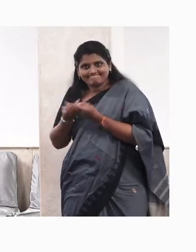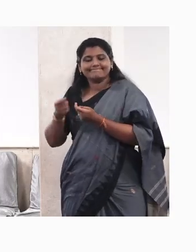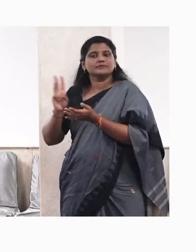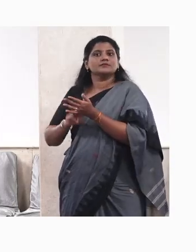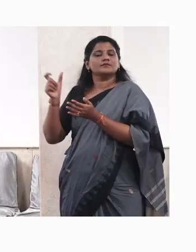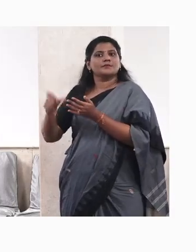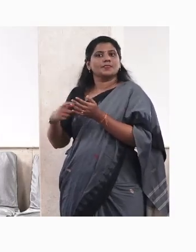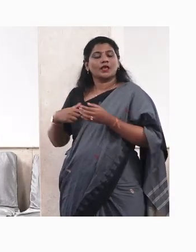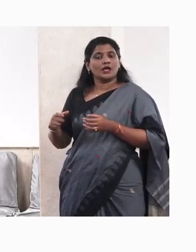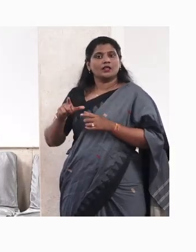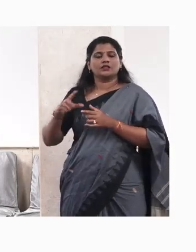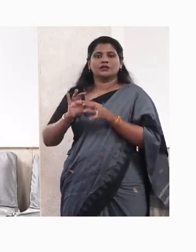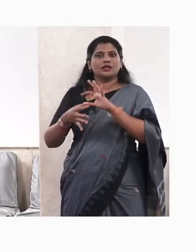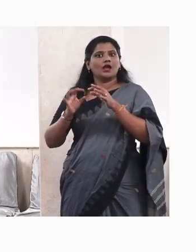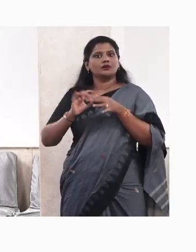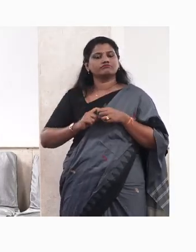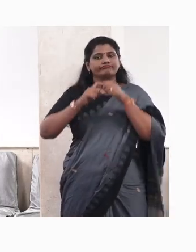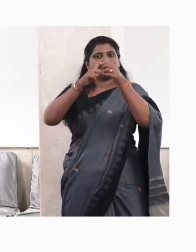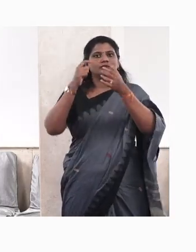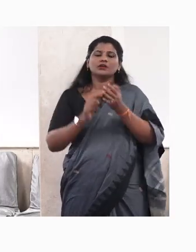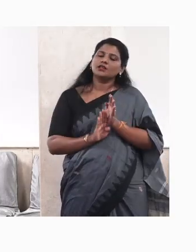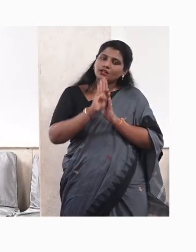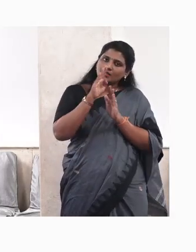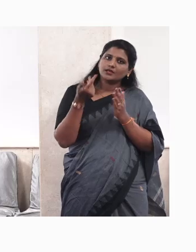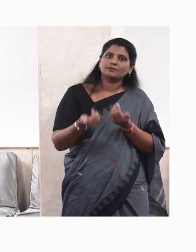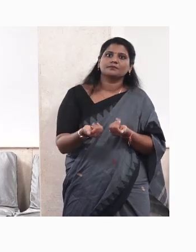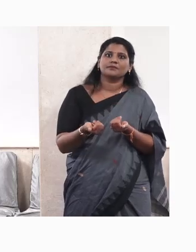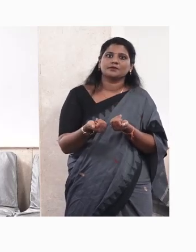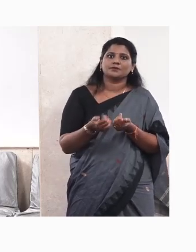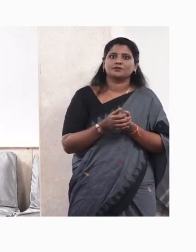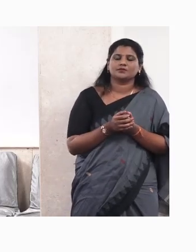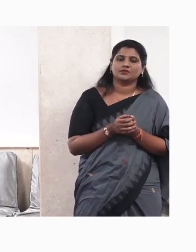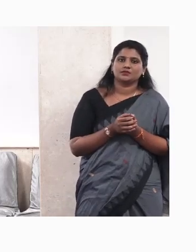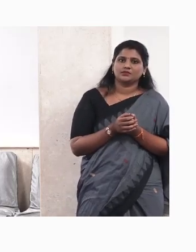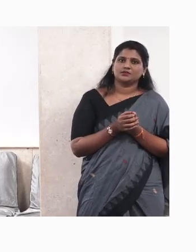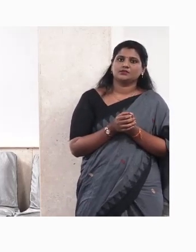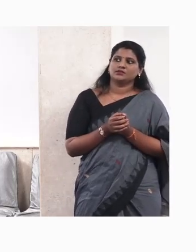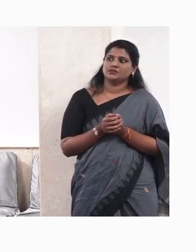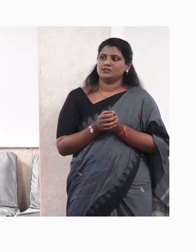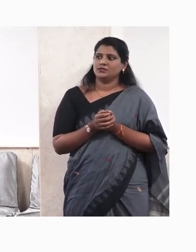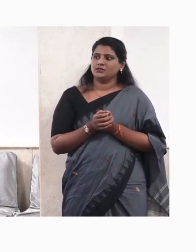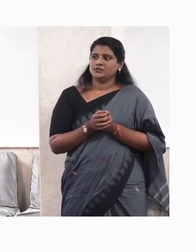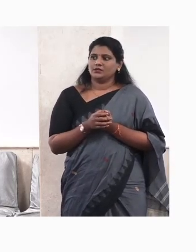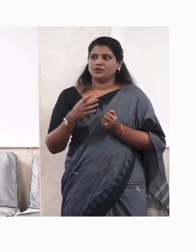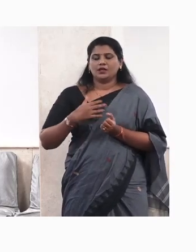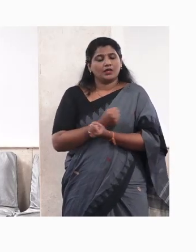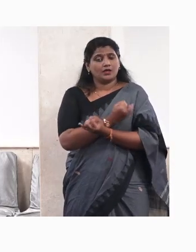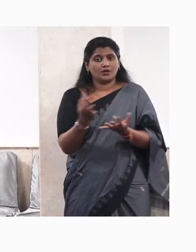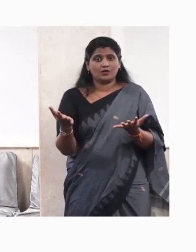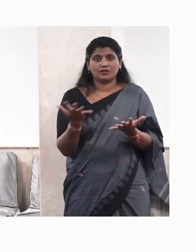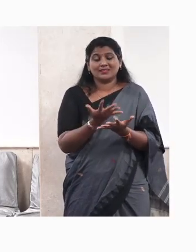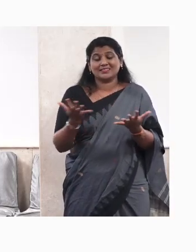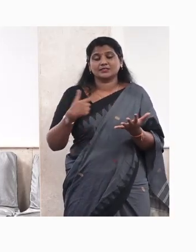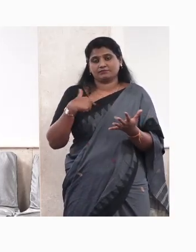quality of relationship has improved to a great extent. So these are all the things I wanted